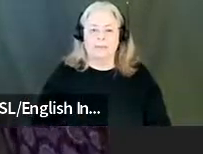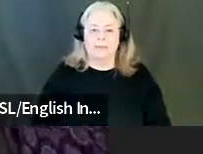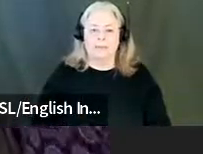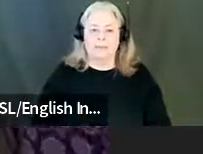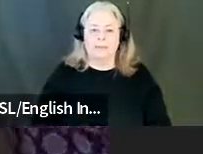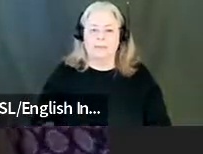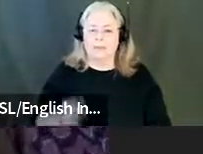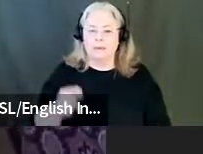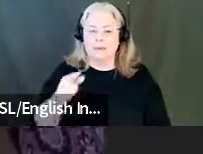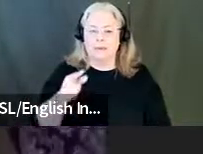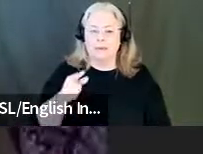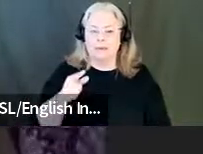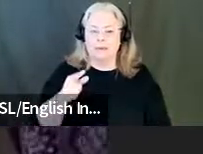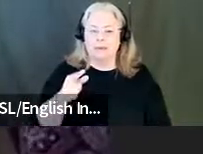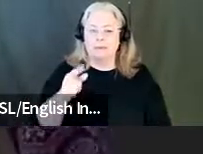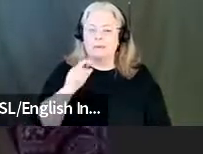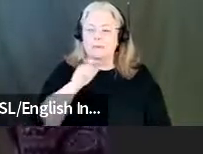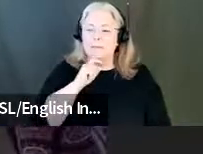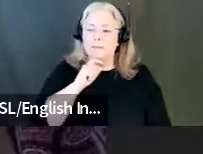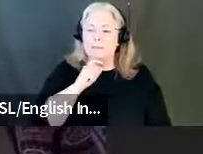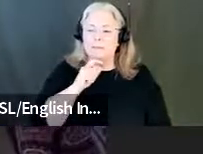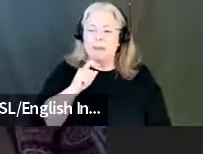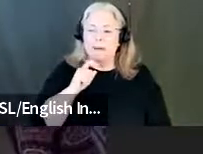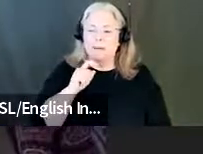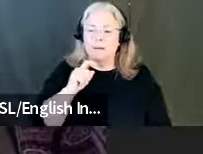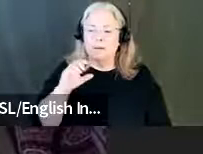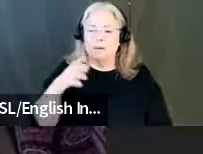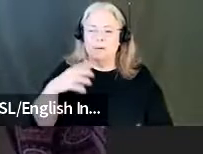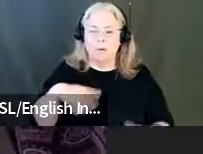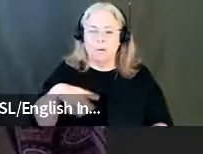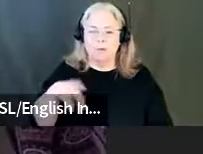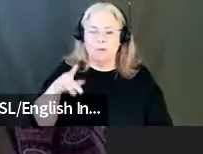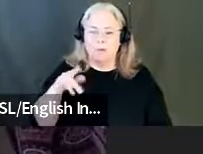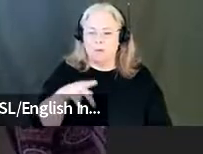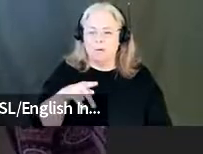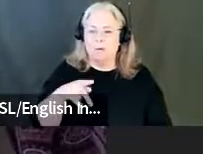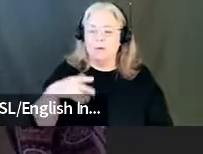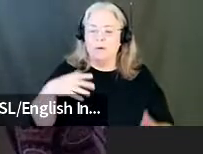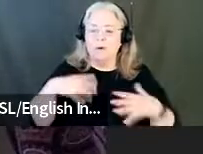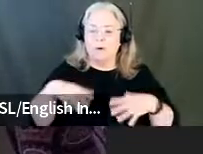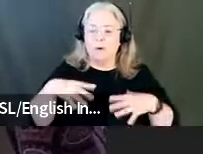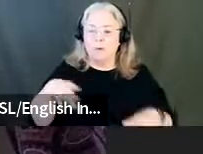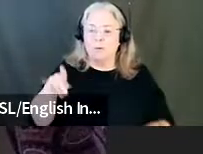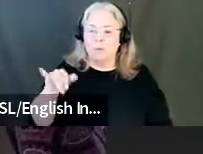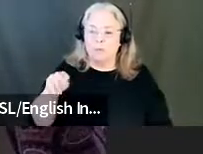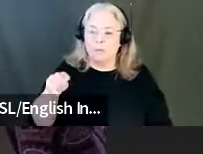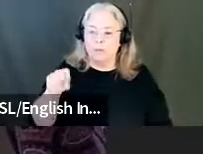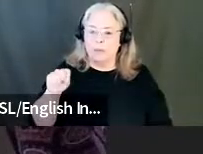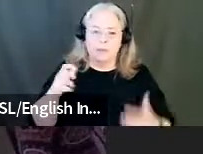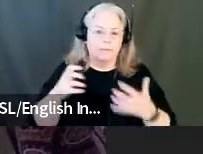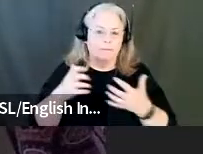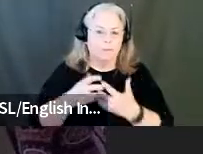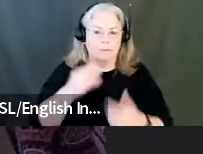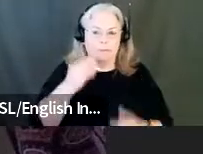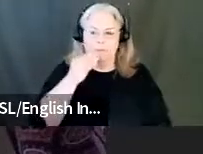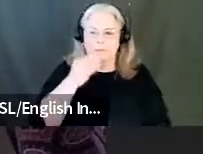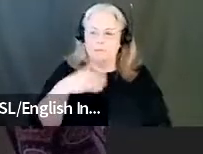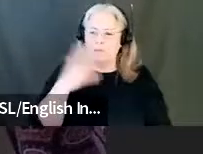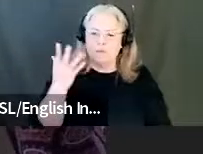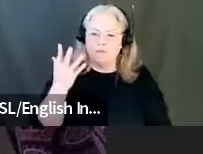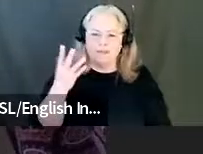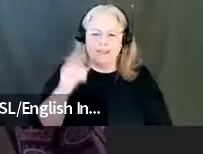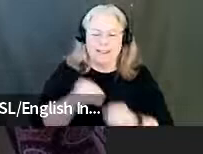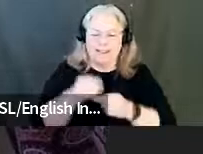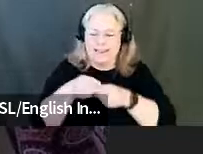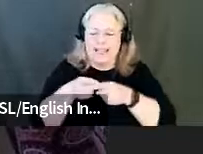these metal clothespins. And I can put this. Turns out that these metal clothespins also fit in beautifully inside of half